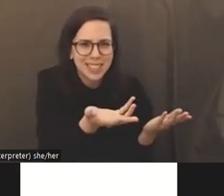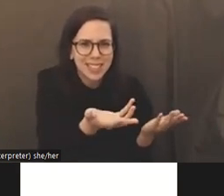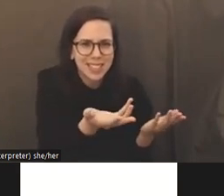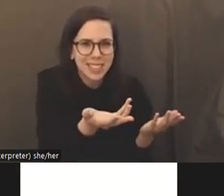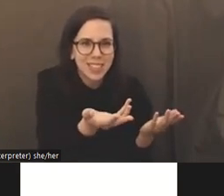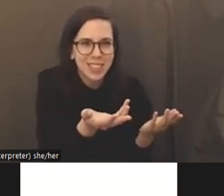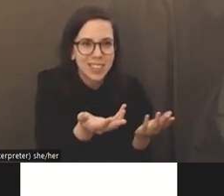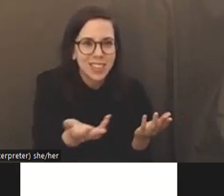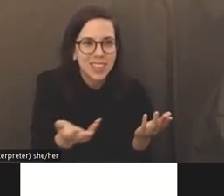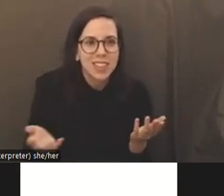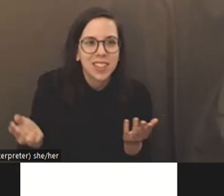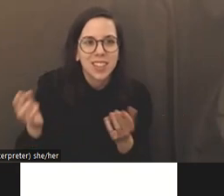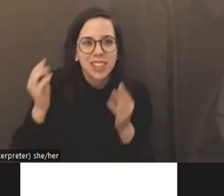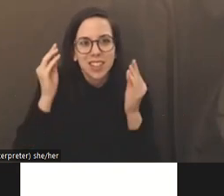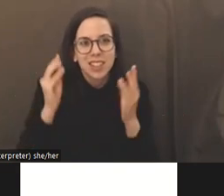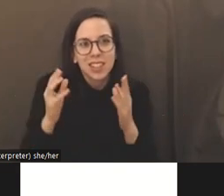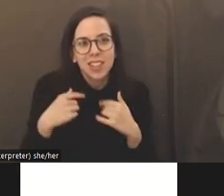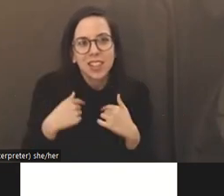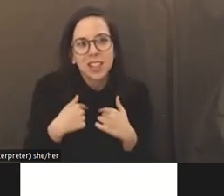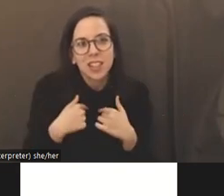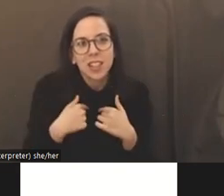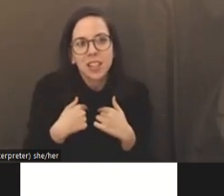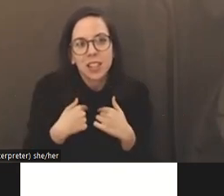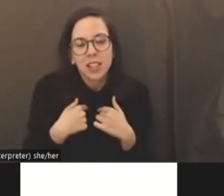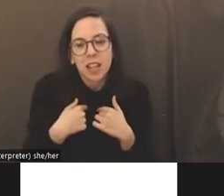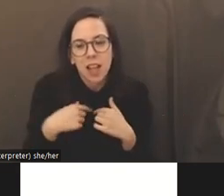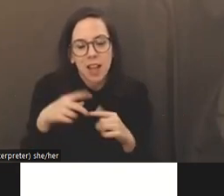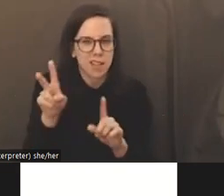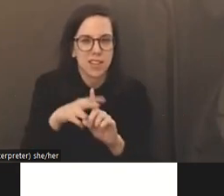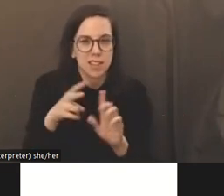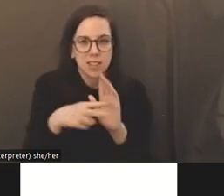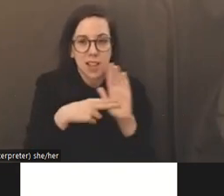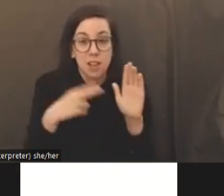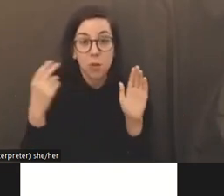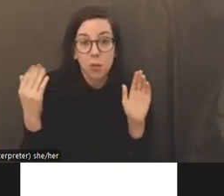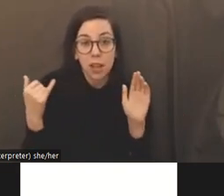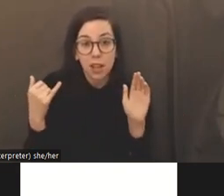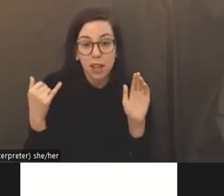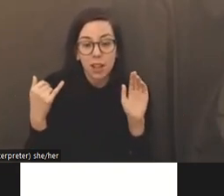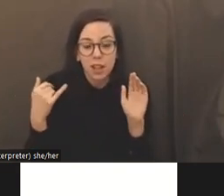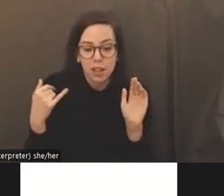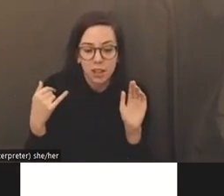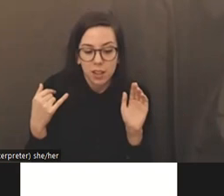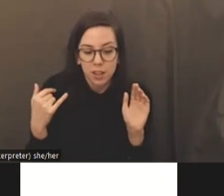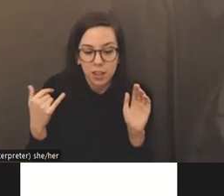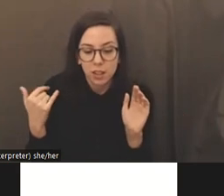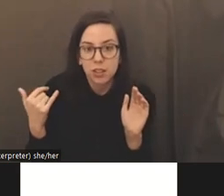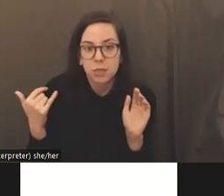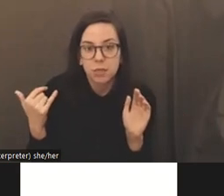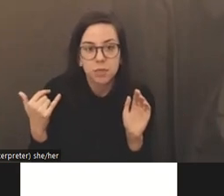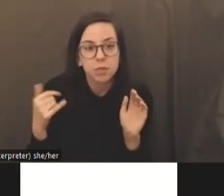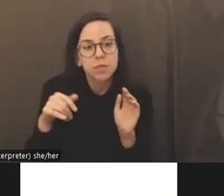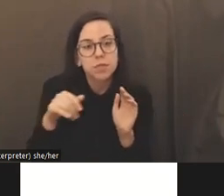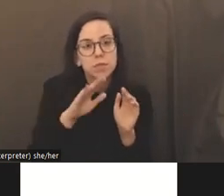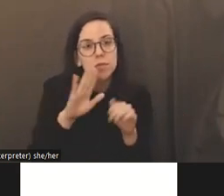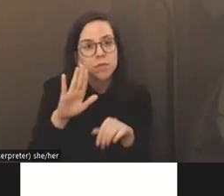Yeah, so I know, I gave it that title simply because the work that you were